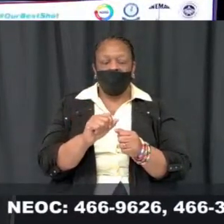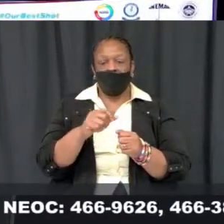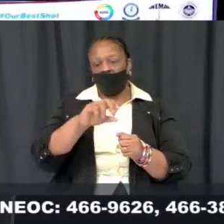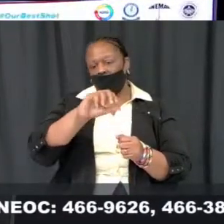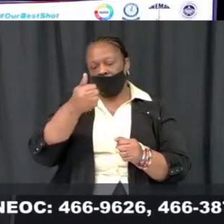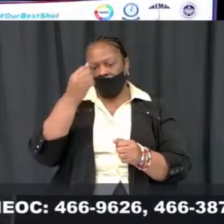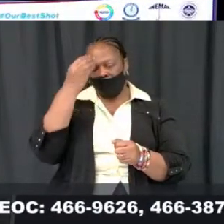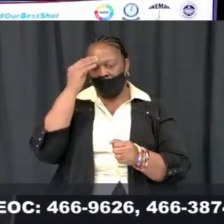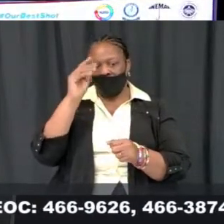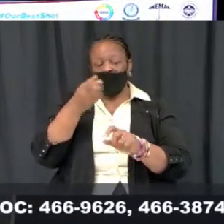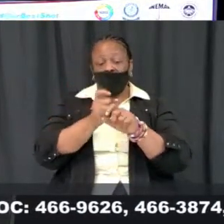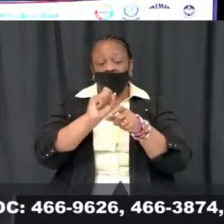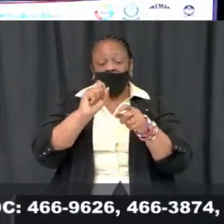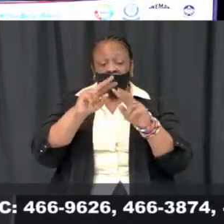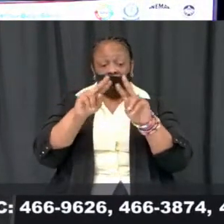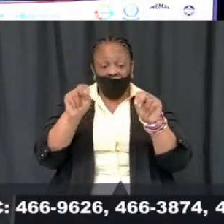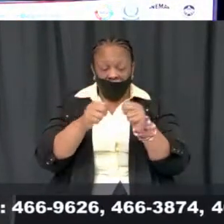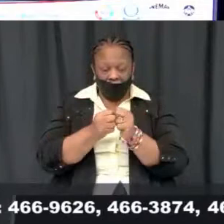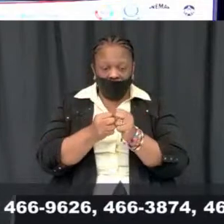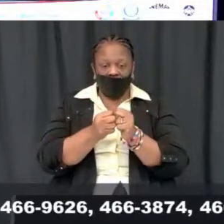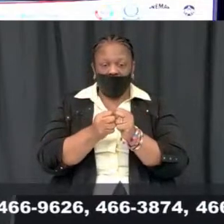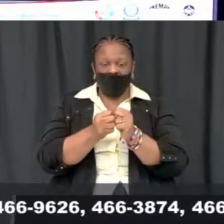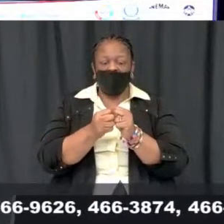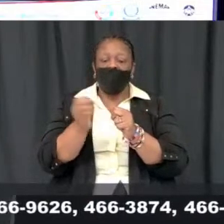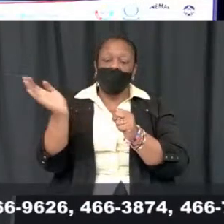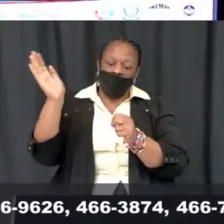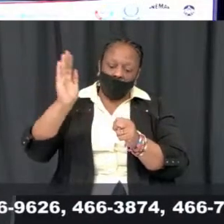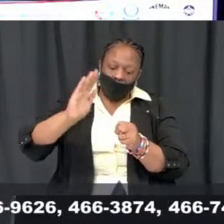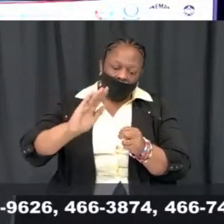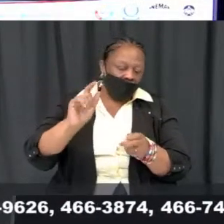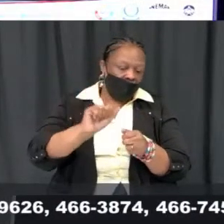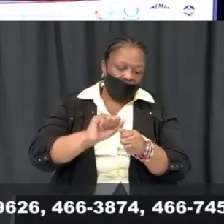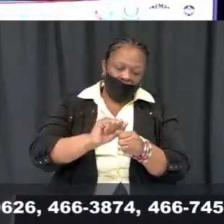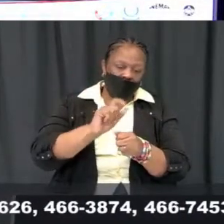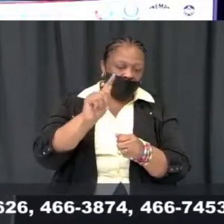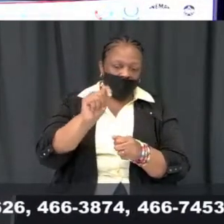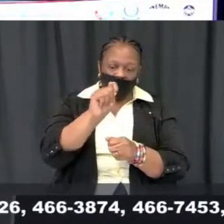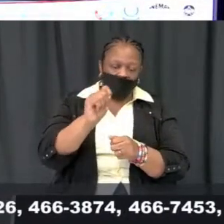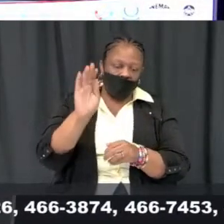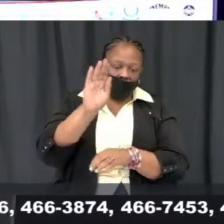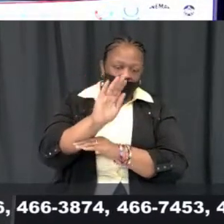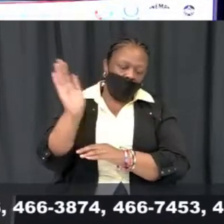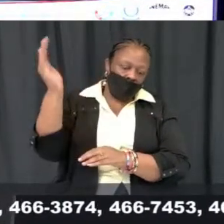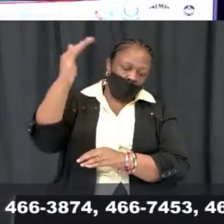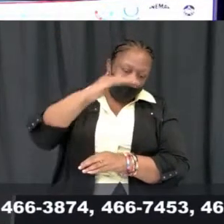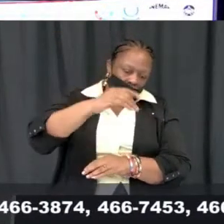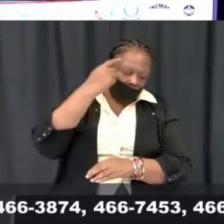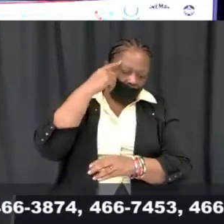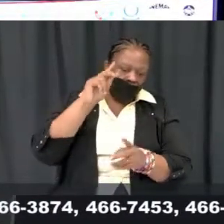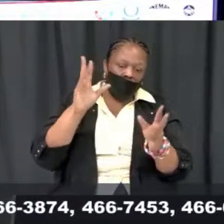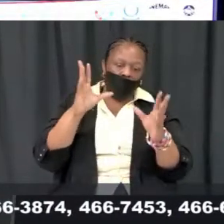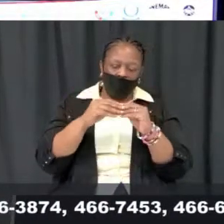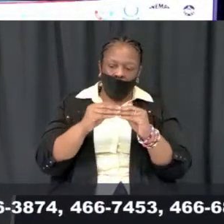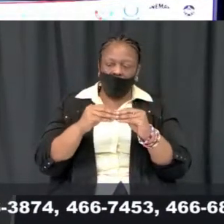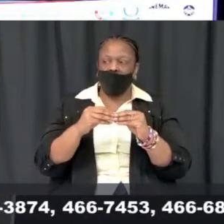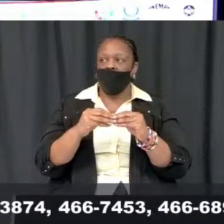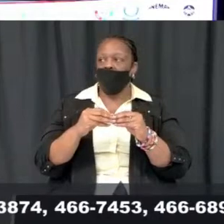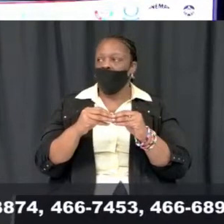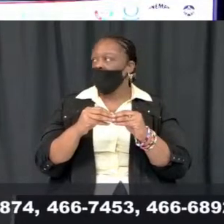and ensure that they are part of the process in ensuring that they keep us safe.